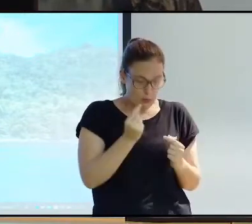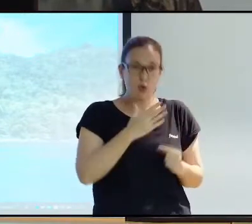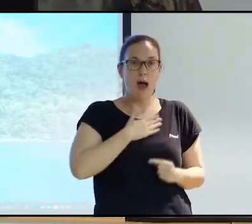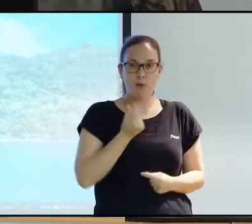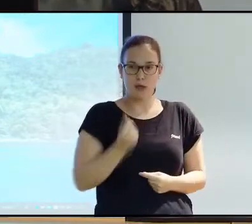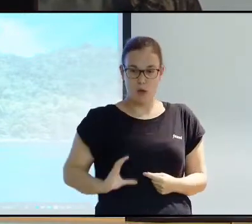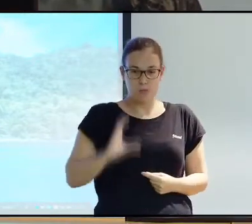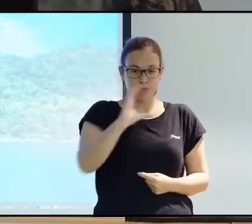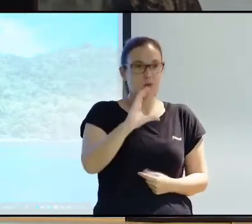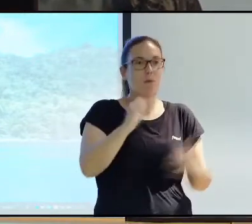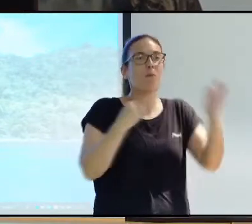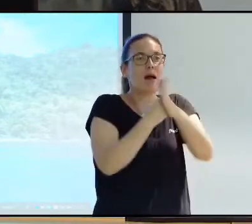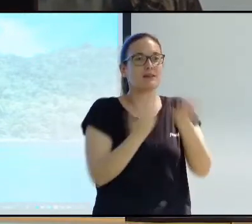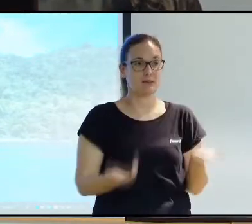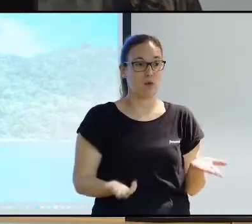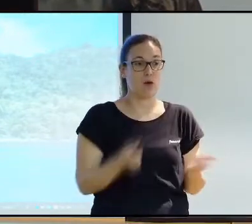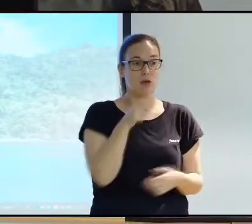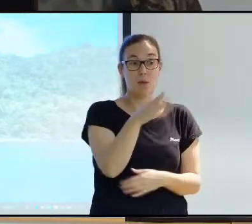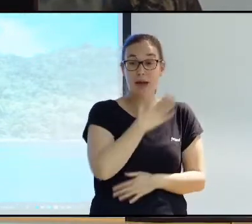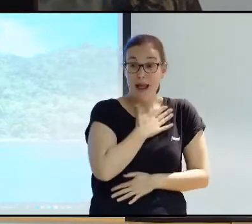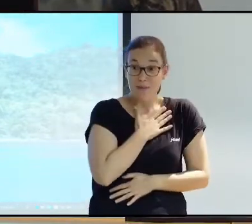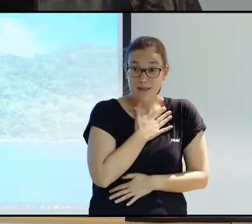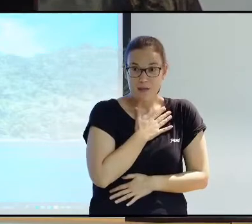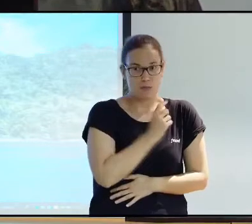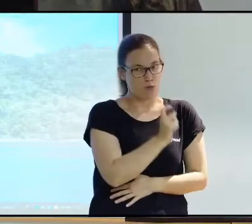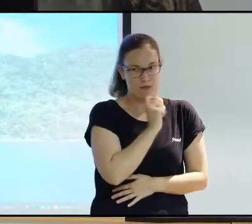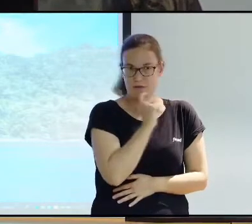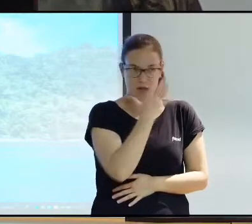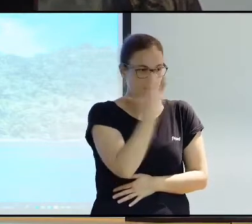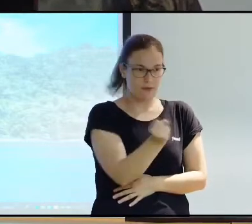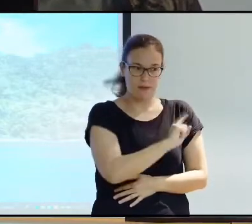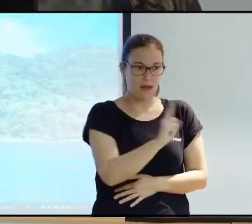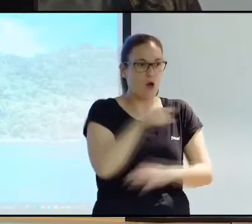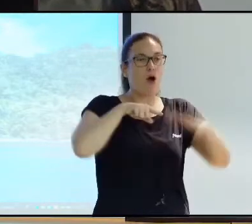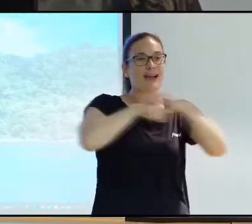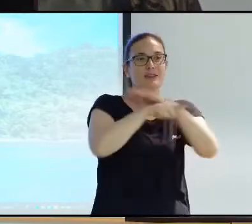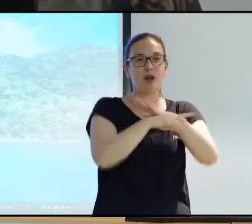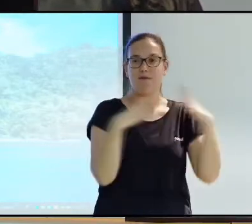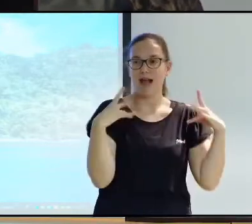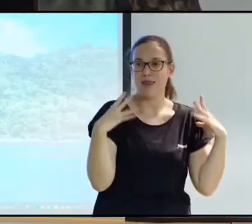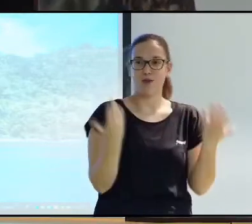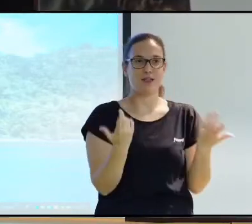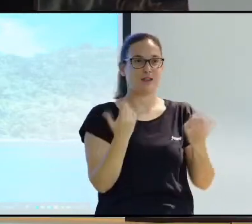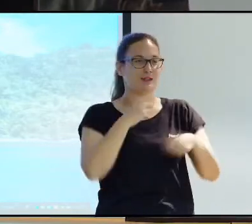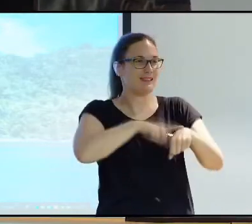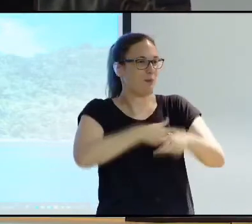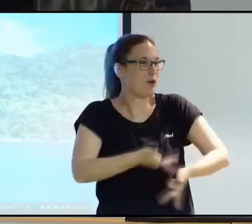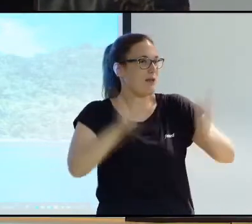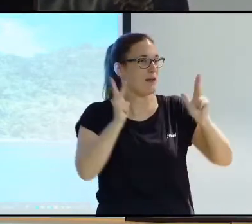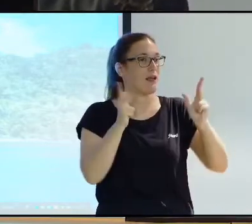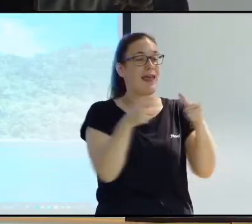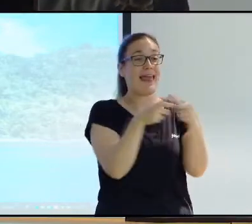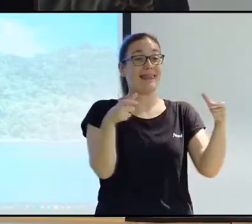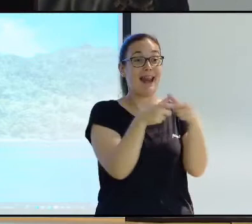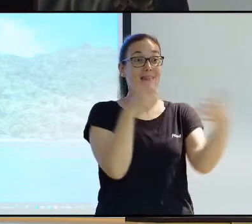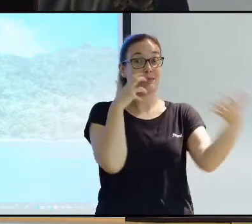is too expensive, how big my budget is for this and that, to manage my vacations, my leisure time,